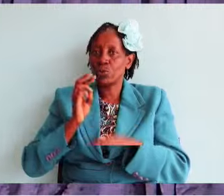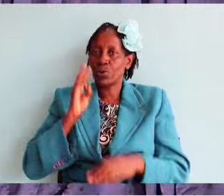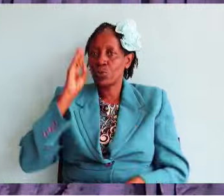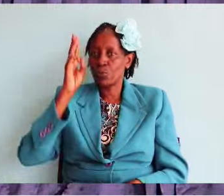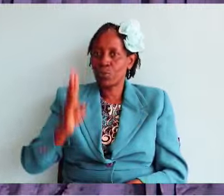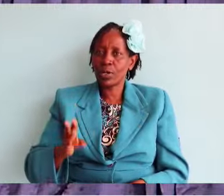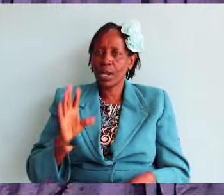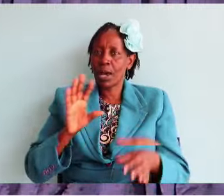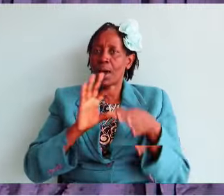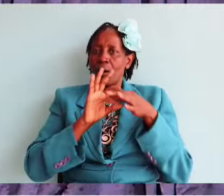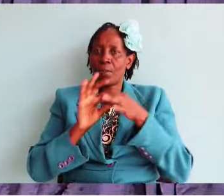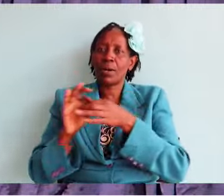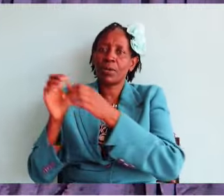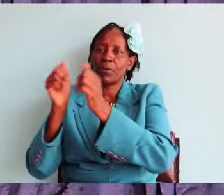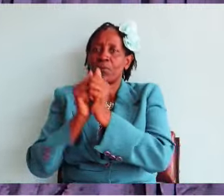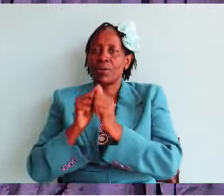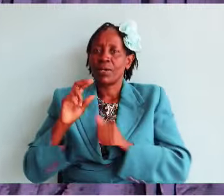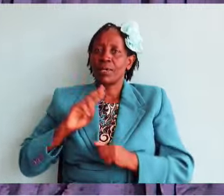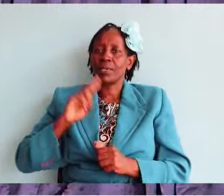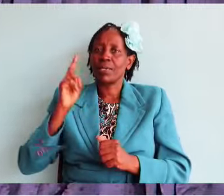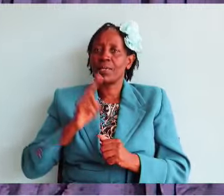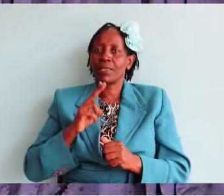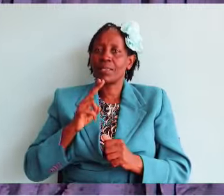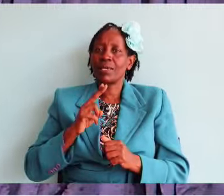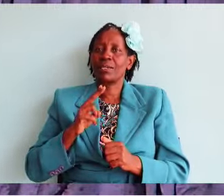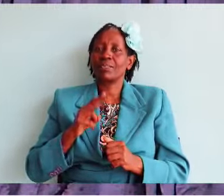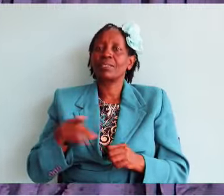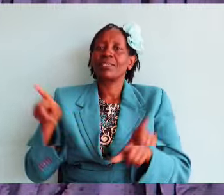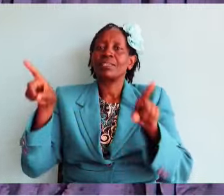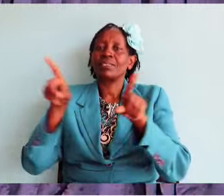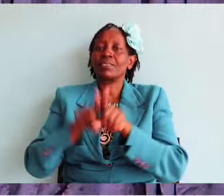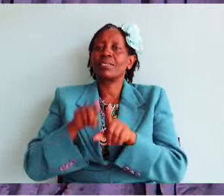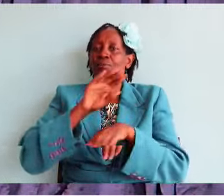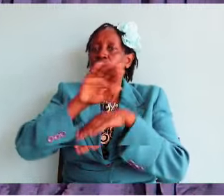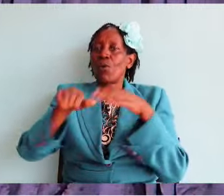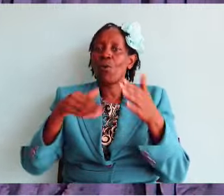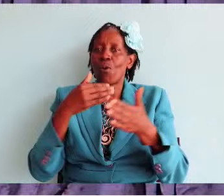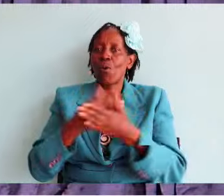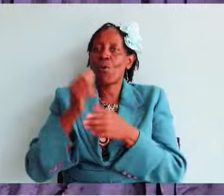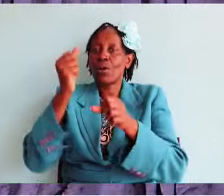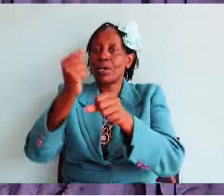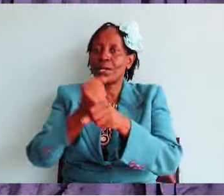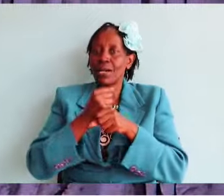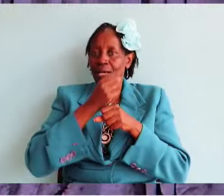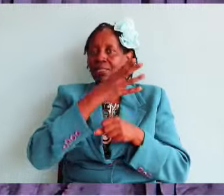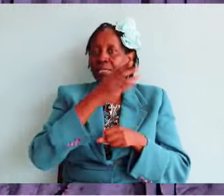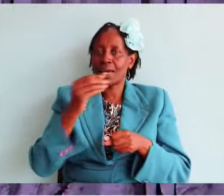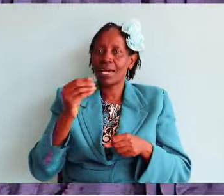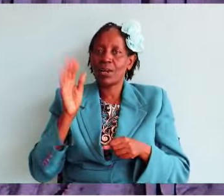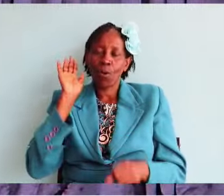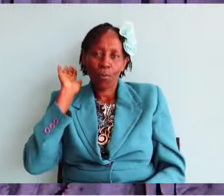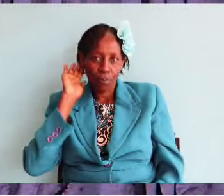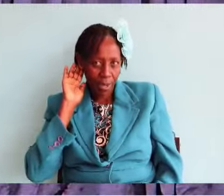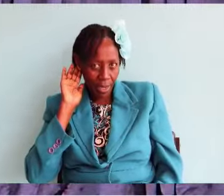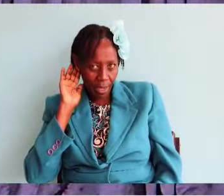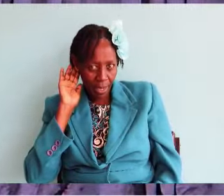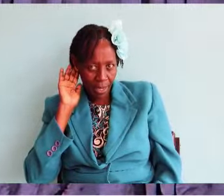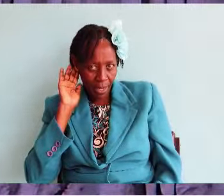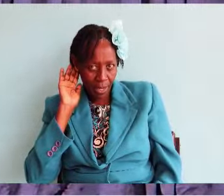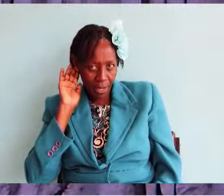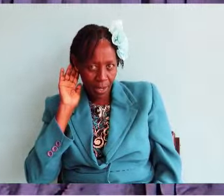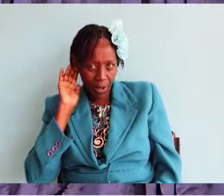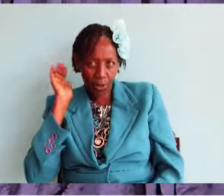abide with us still and with all who will trust and obey. Chorus will